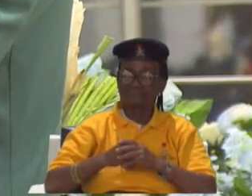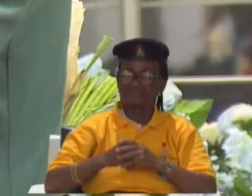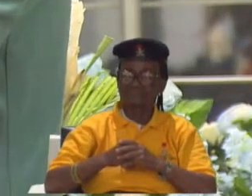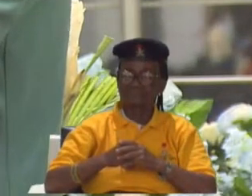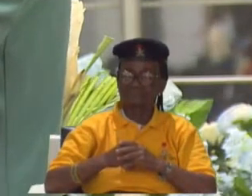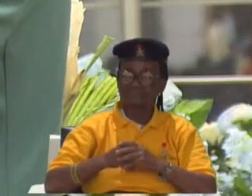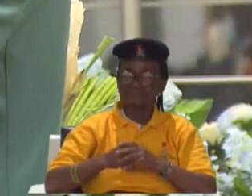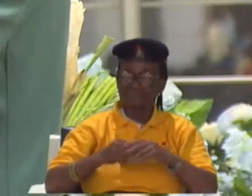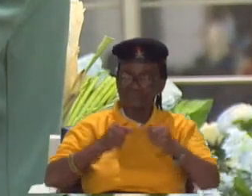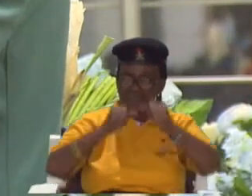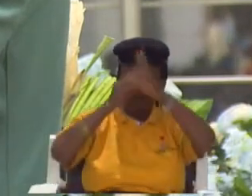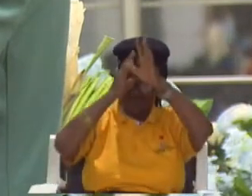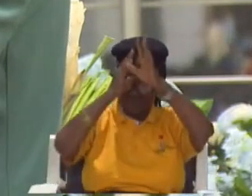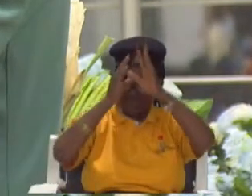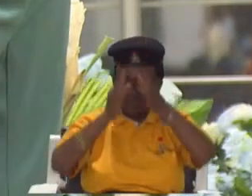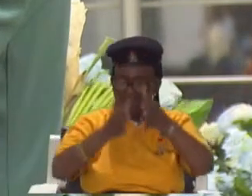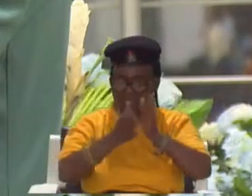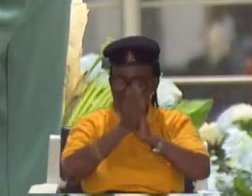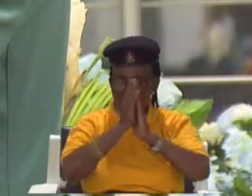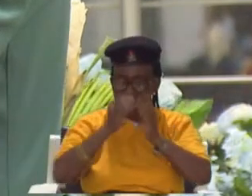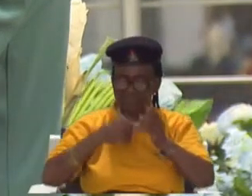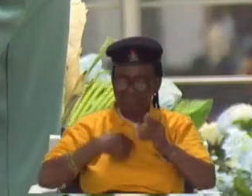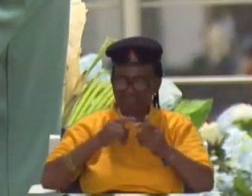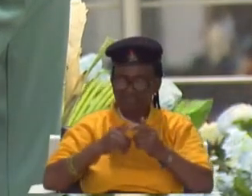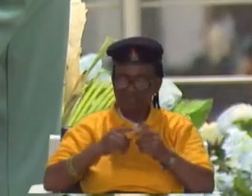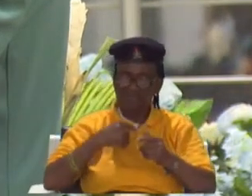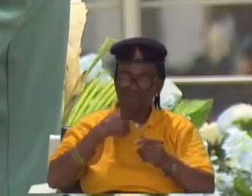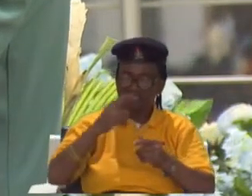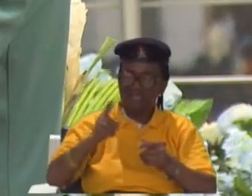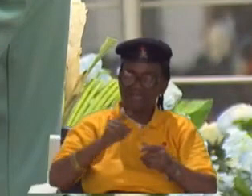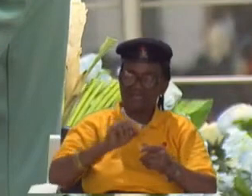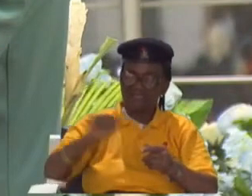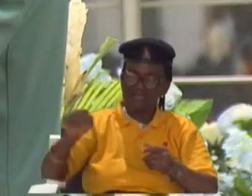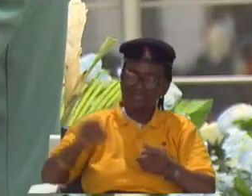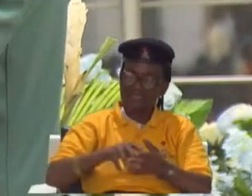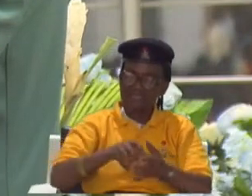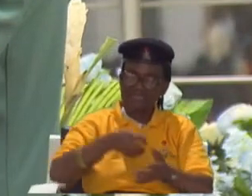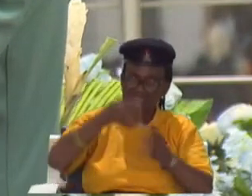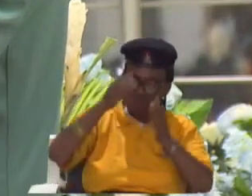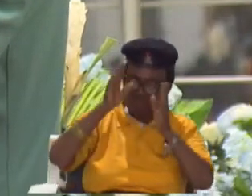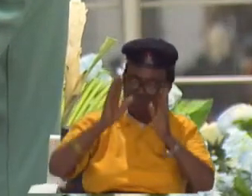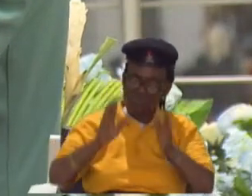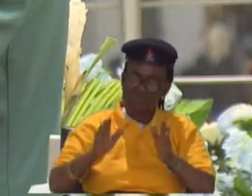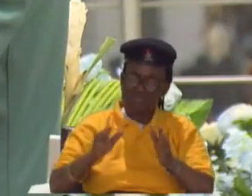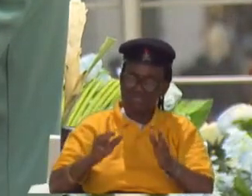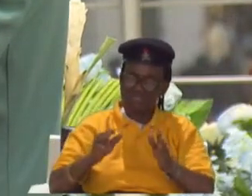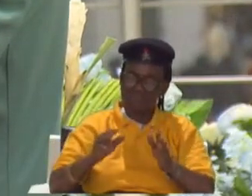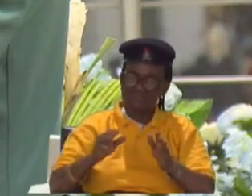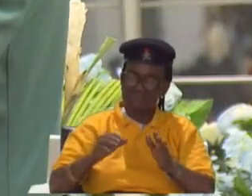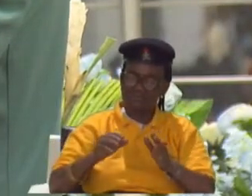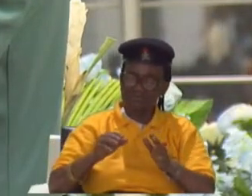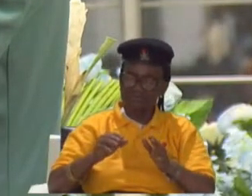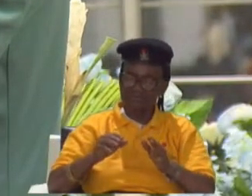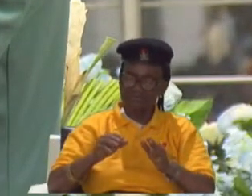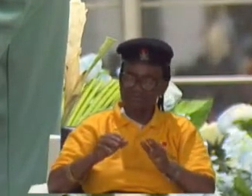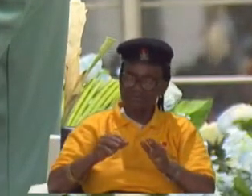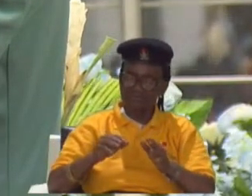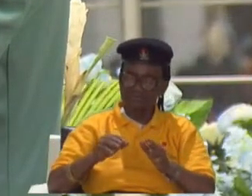Daddy asked me to tell a student. Daddy ni kin so fun omo ile iwe kan.